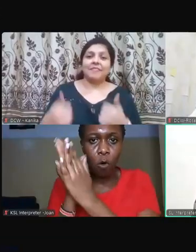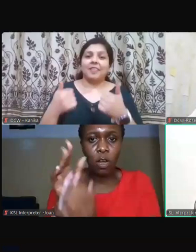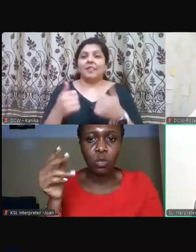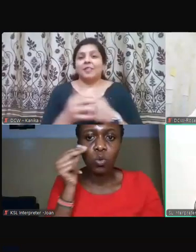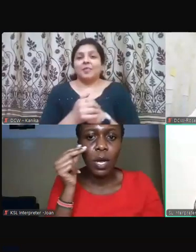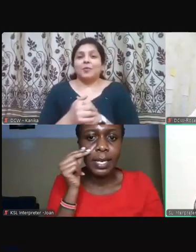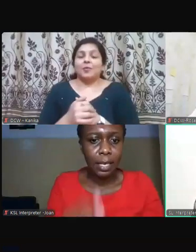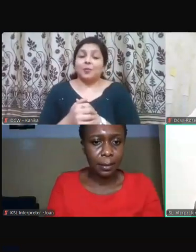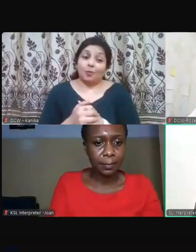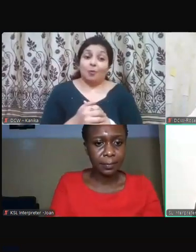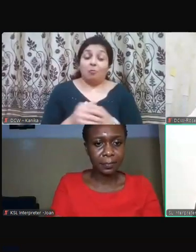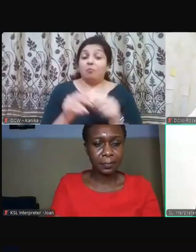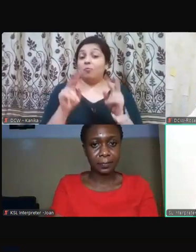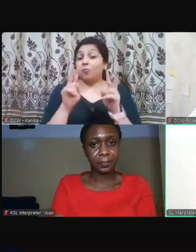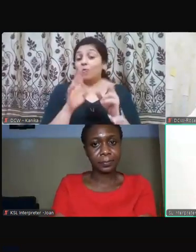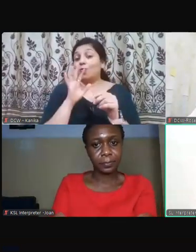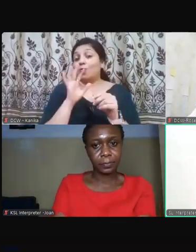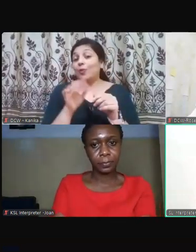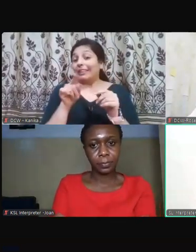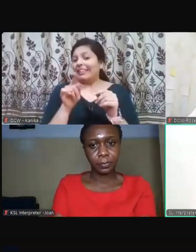All right.